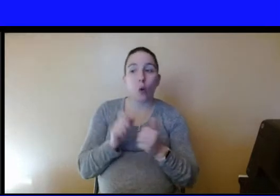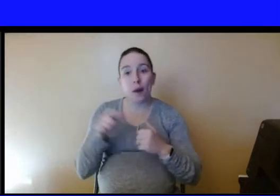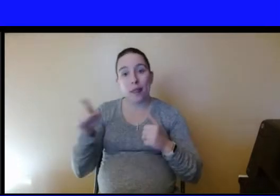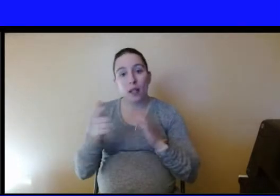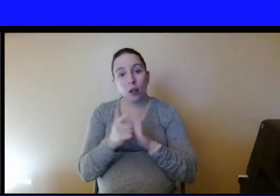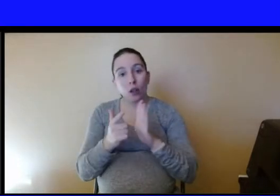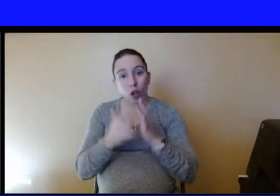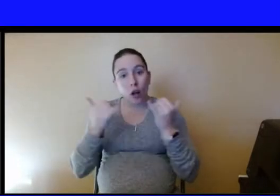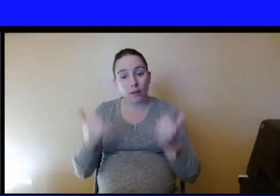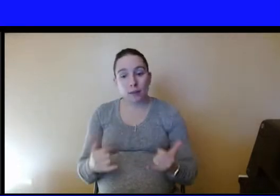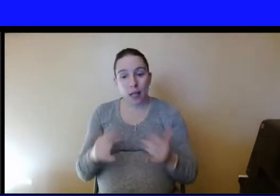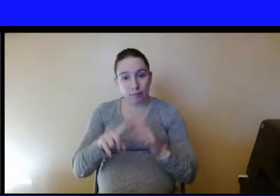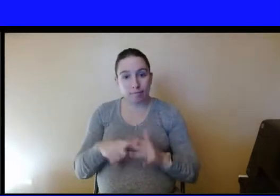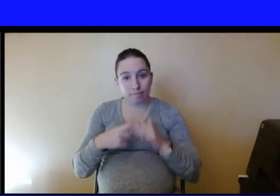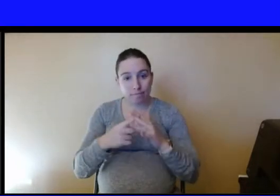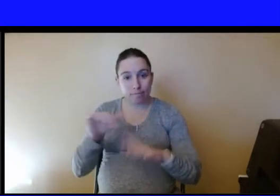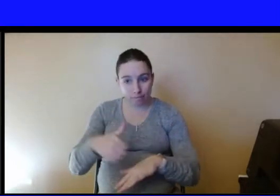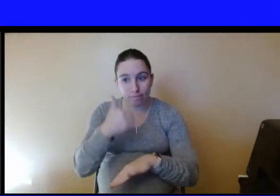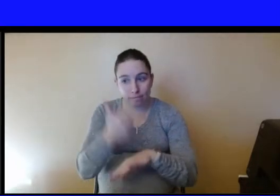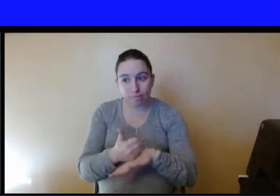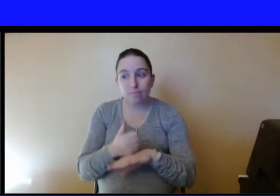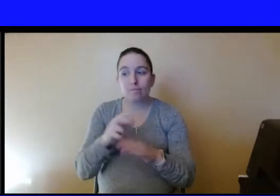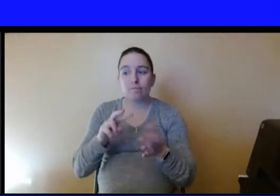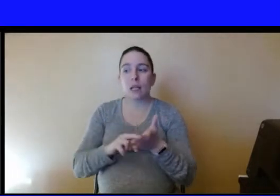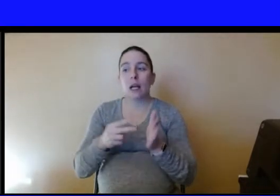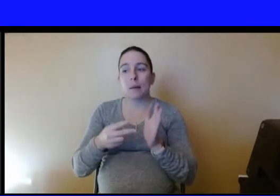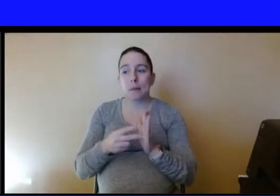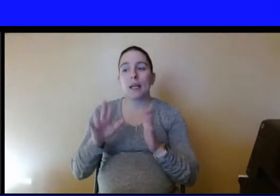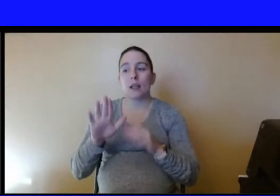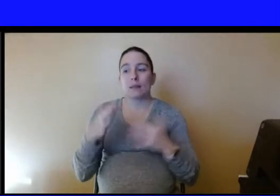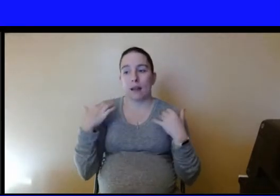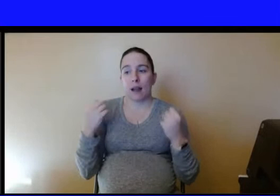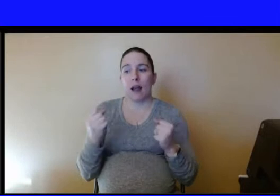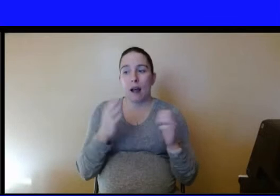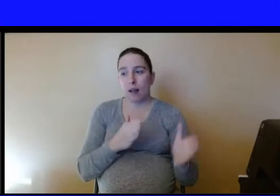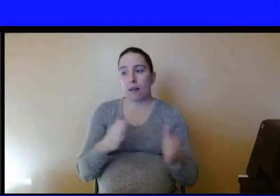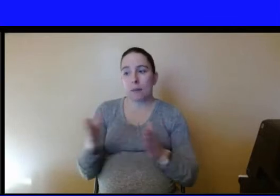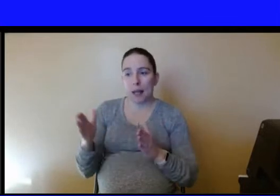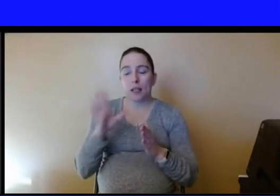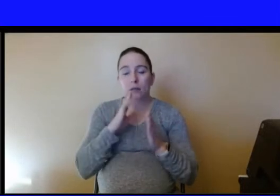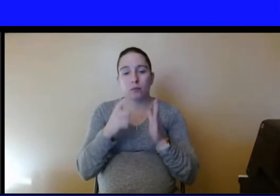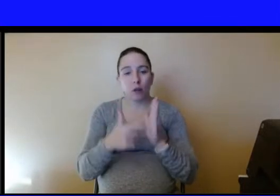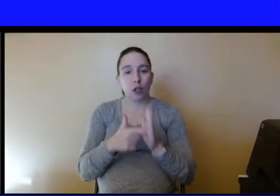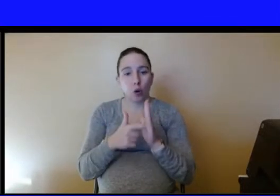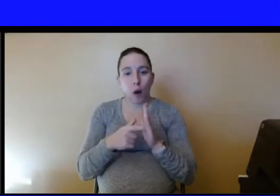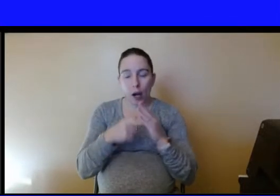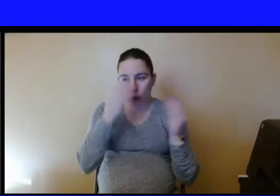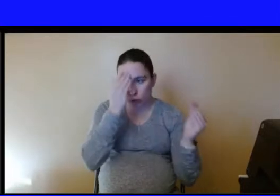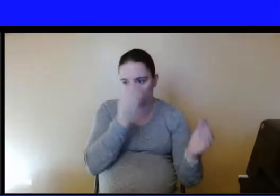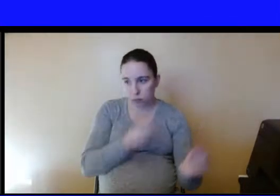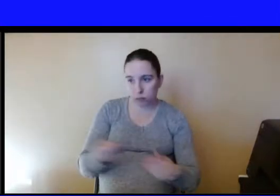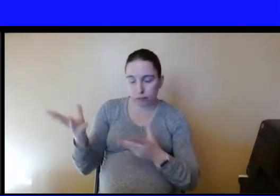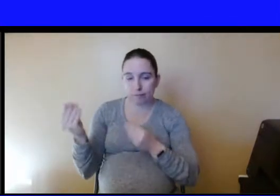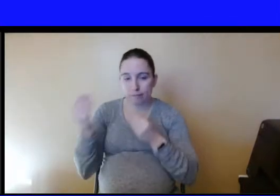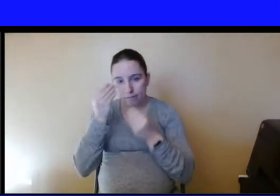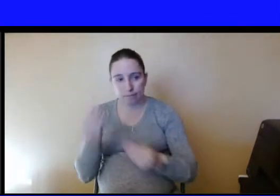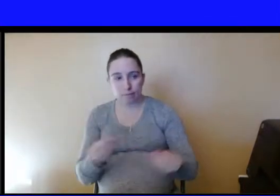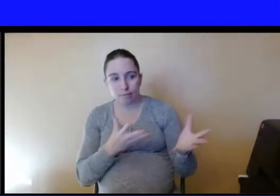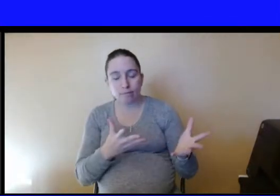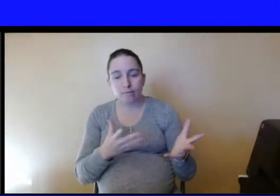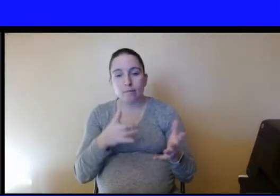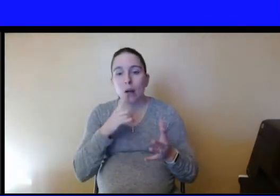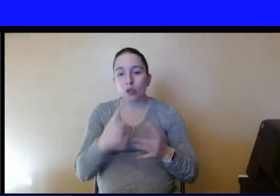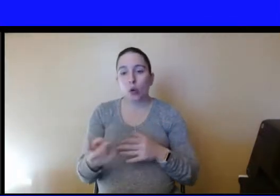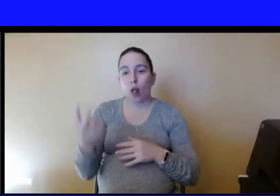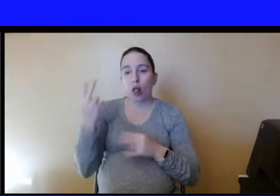640,000 members. We grew over 22% since the beginning of the pandemic. The government-sponsored programs